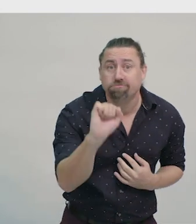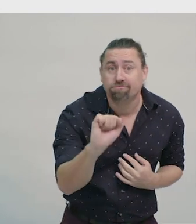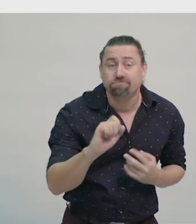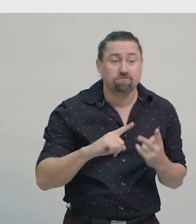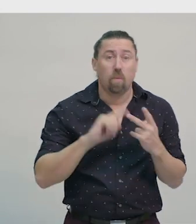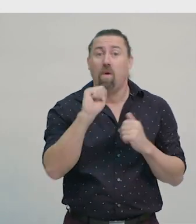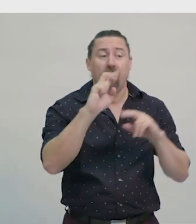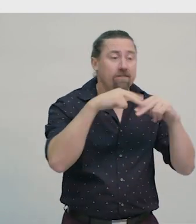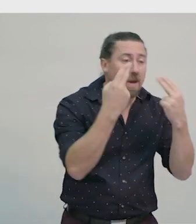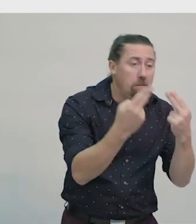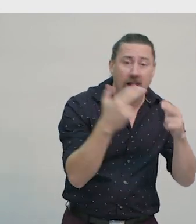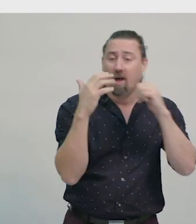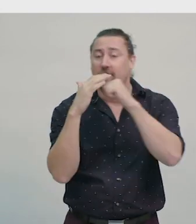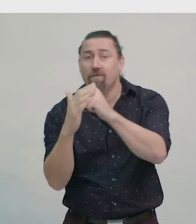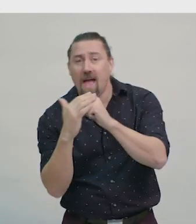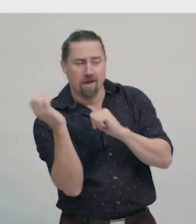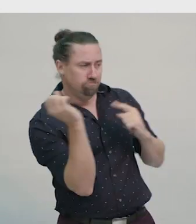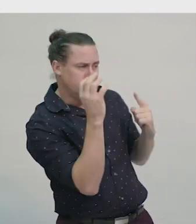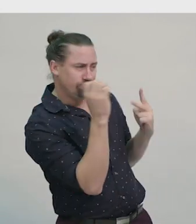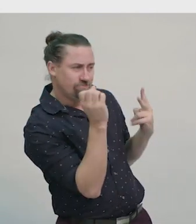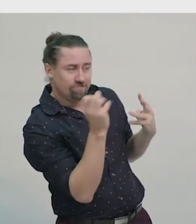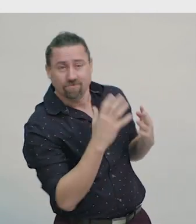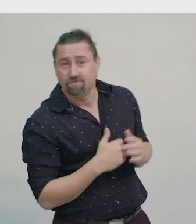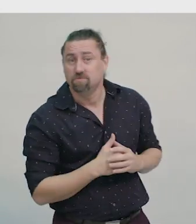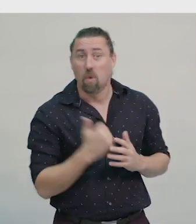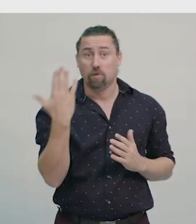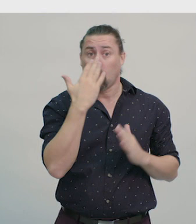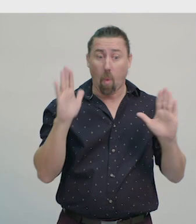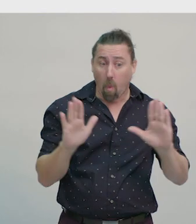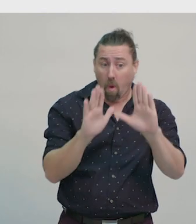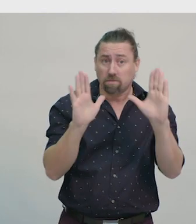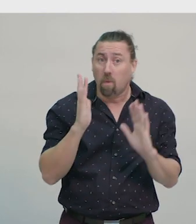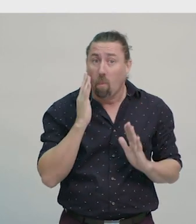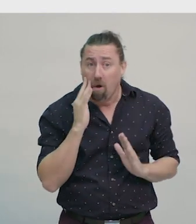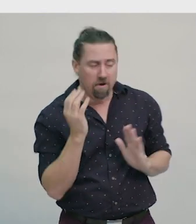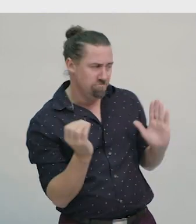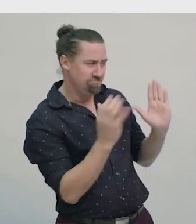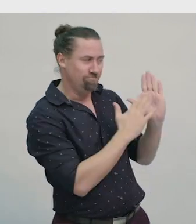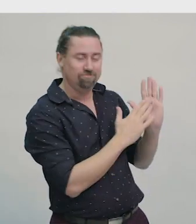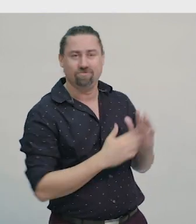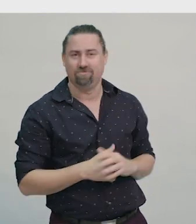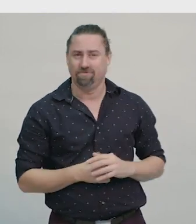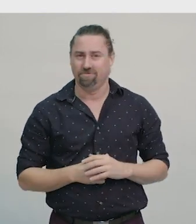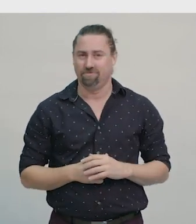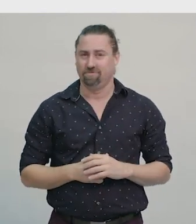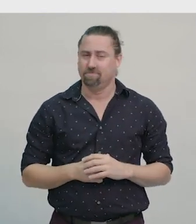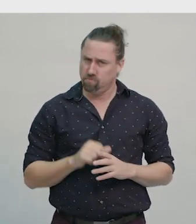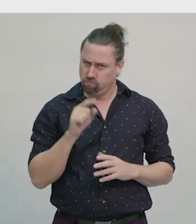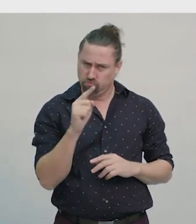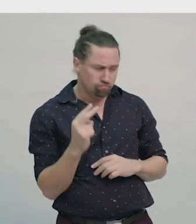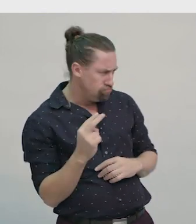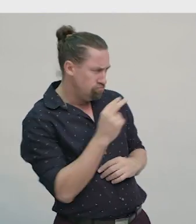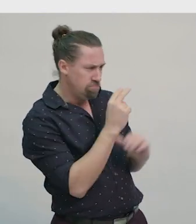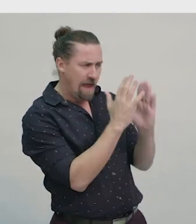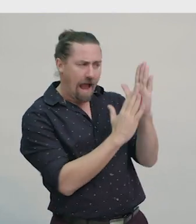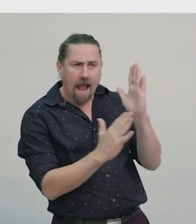friends' birthdays are, or even when school holidays are. When you're looking at your calendar, you might like